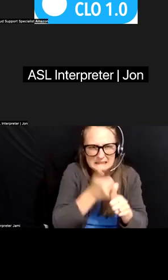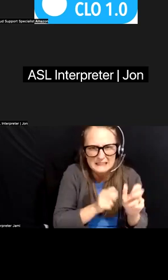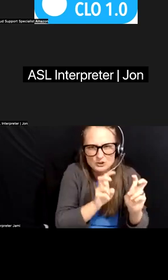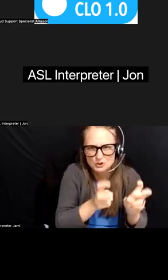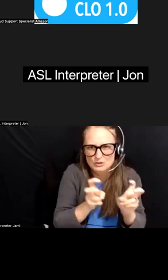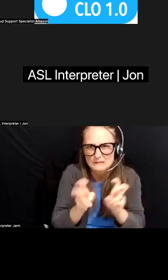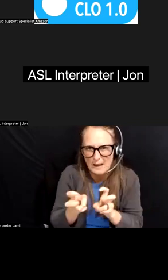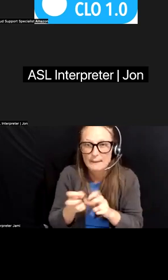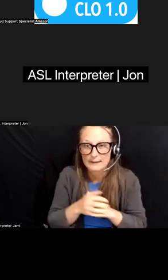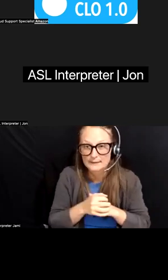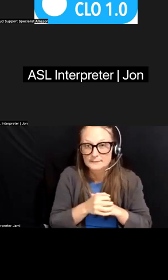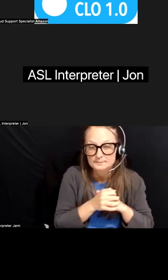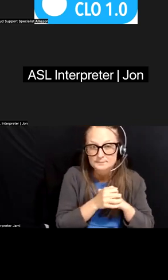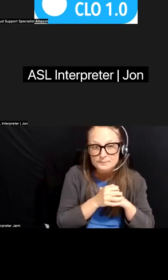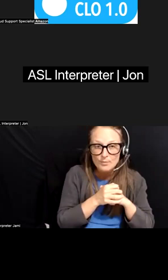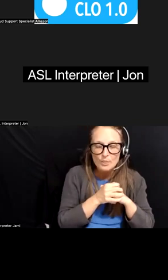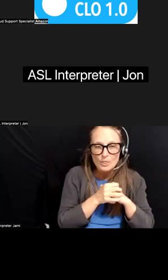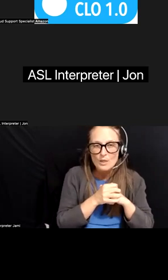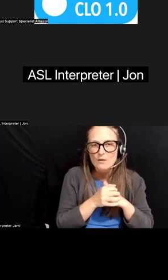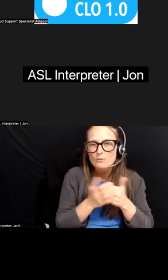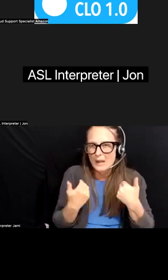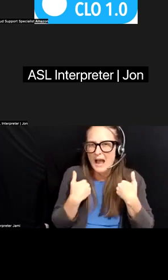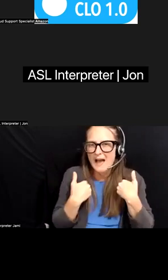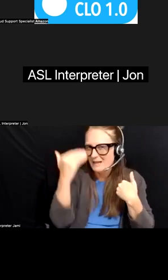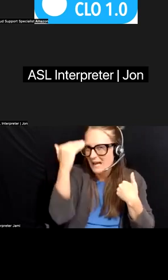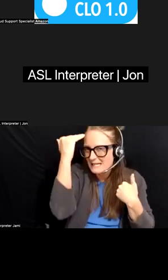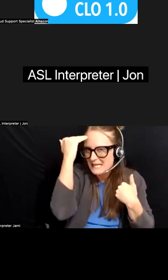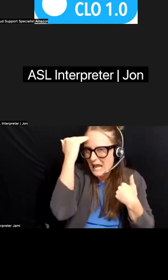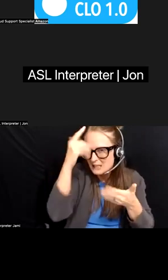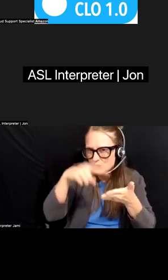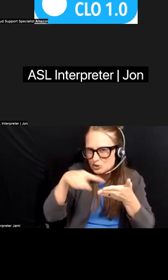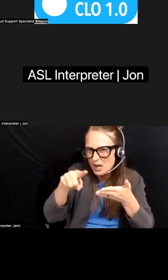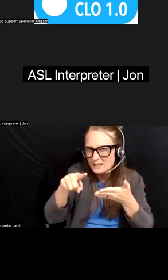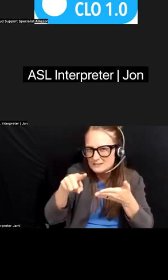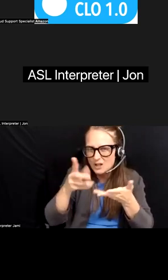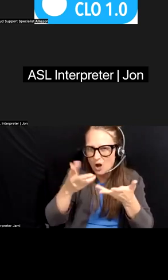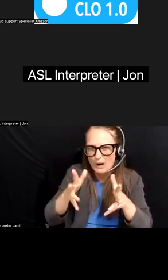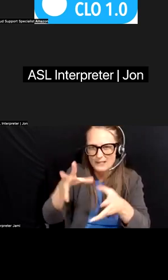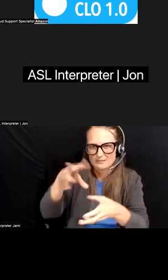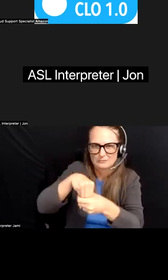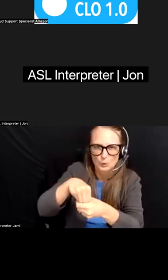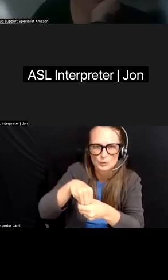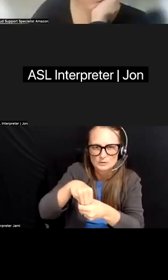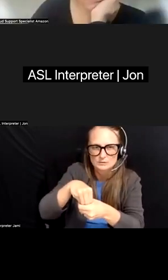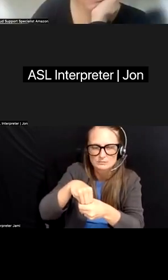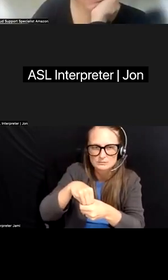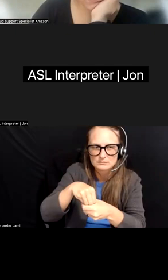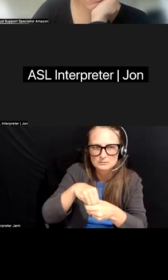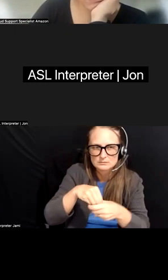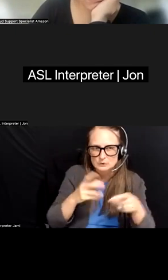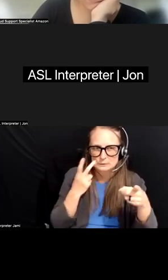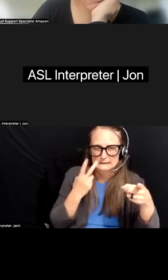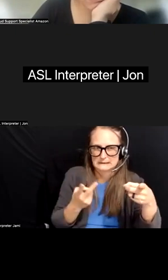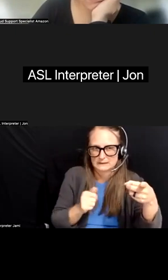There are knowledge checks built into this. Like if I go here, you can see there's a knowledge